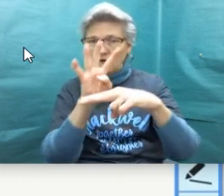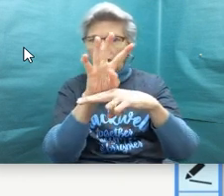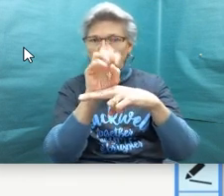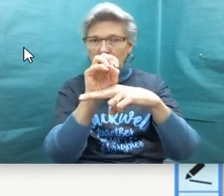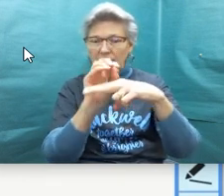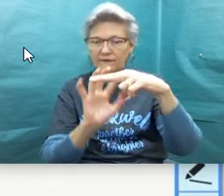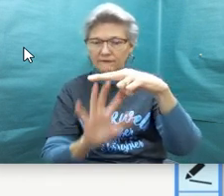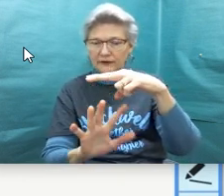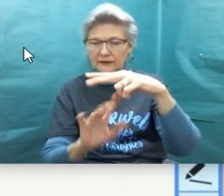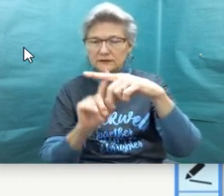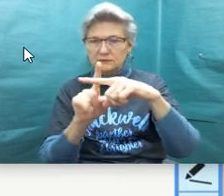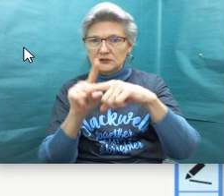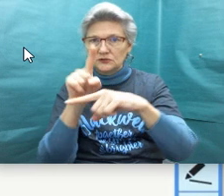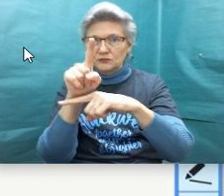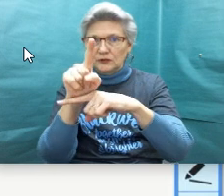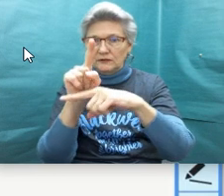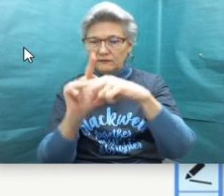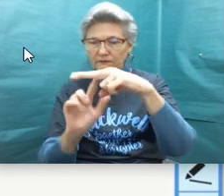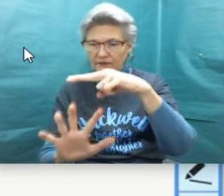plus 1/5